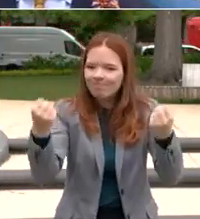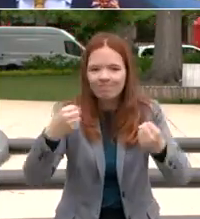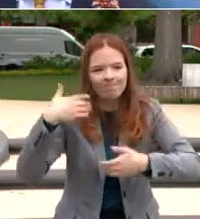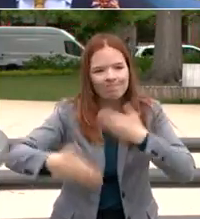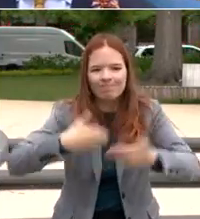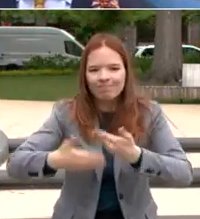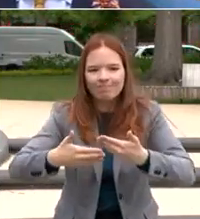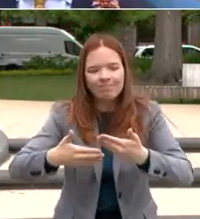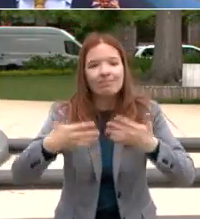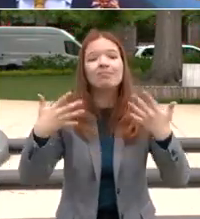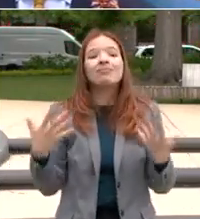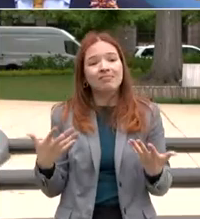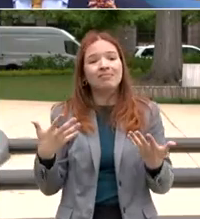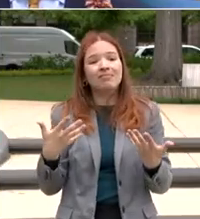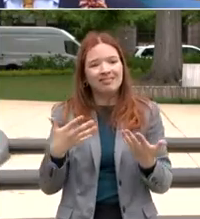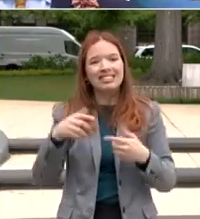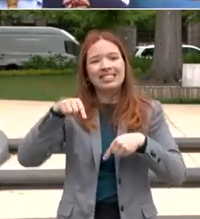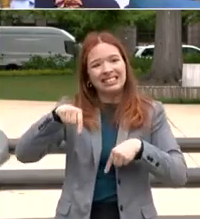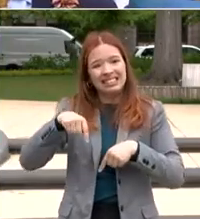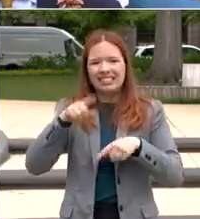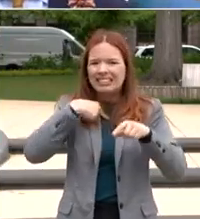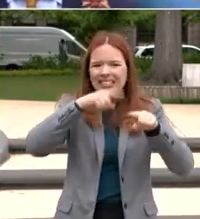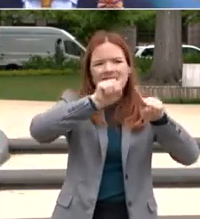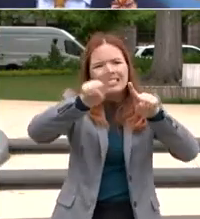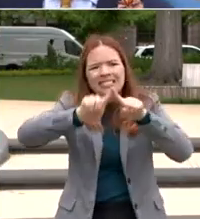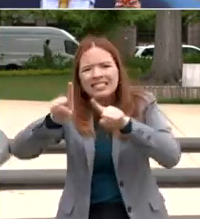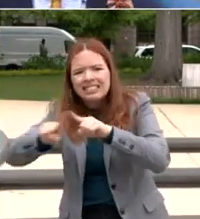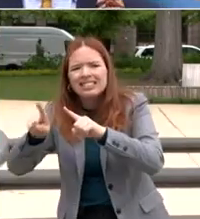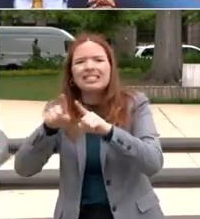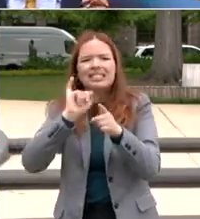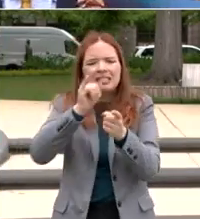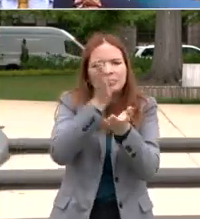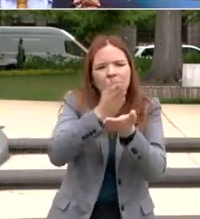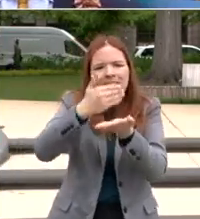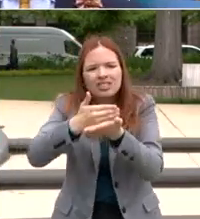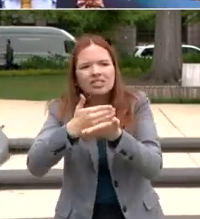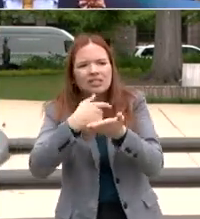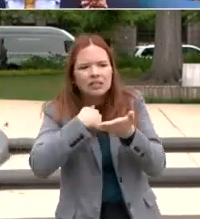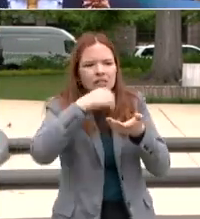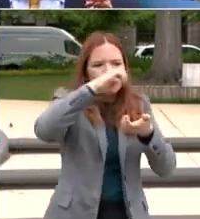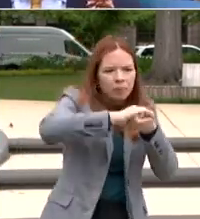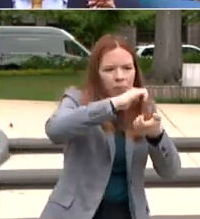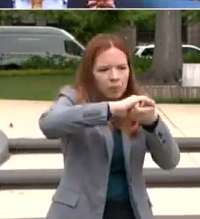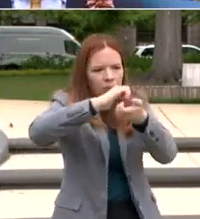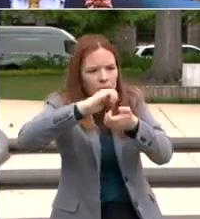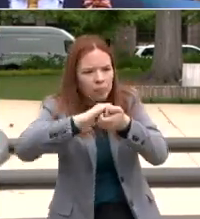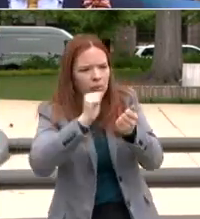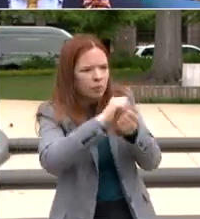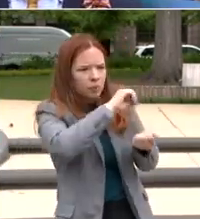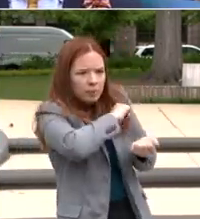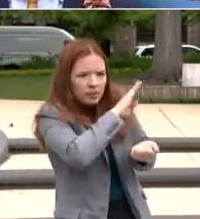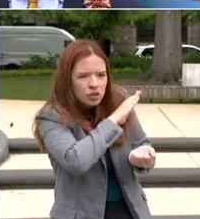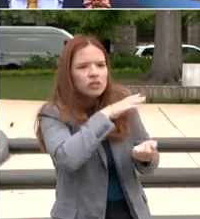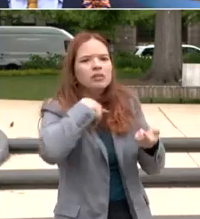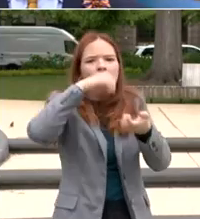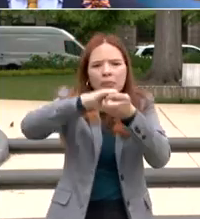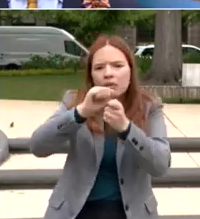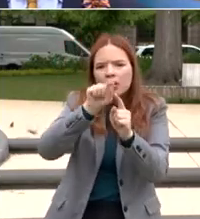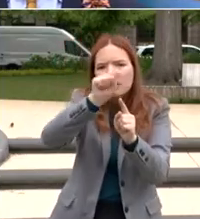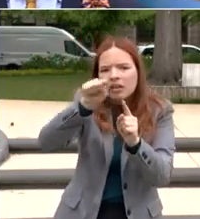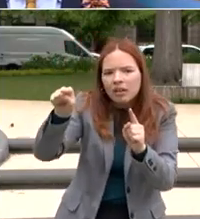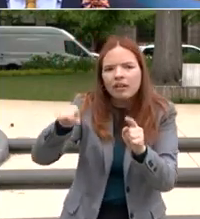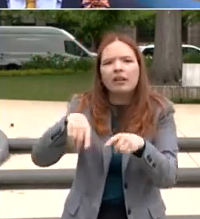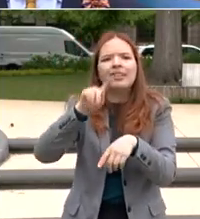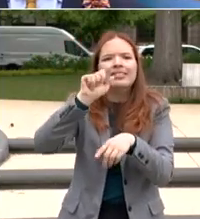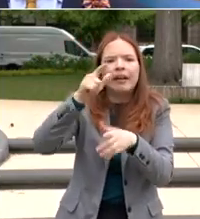budget that I've been able to work with Mayor Bowser and other colleagues on, whether that's abatements for downtown